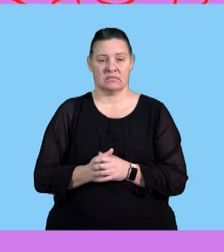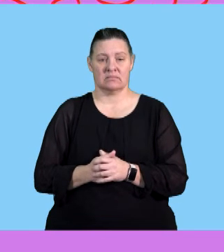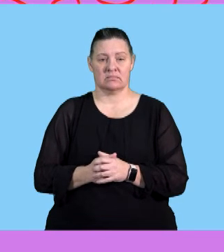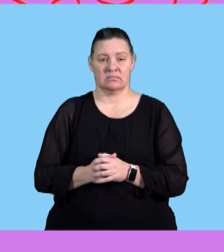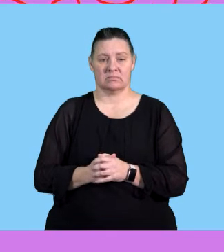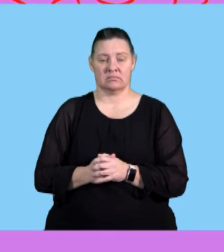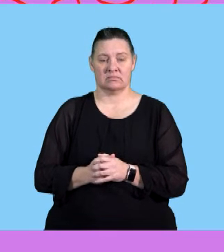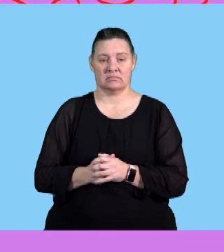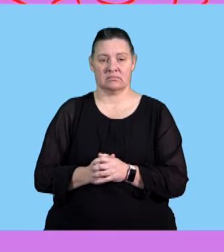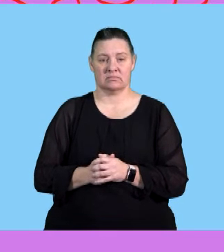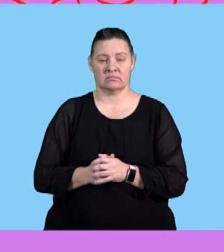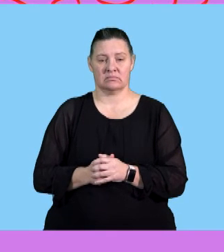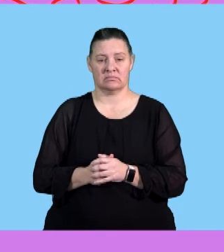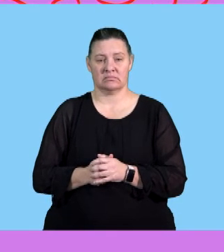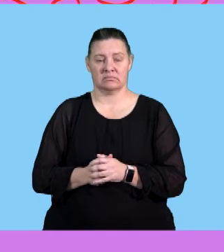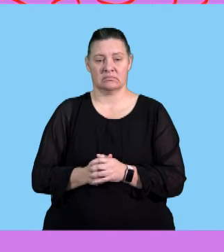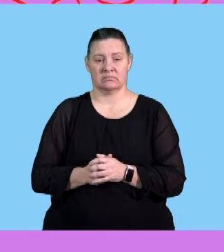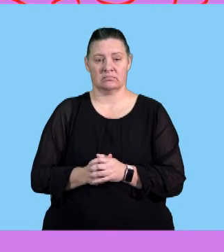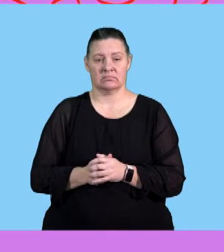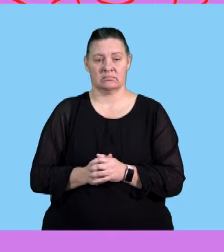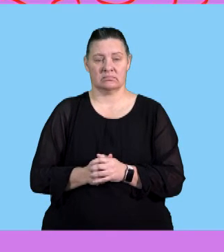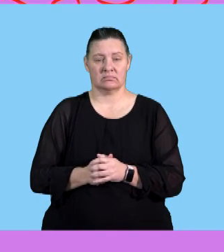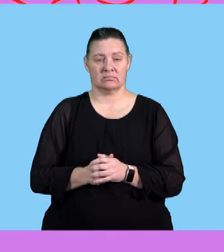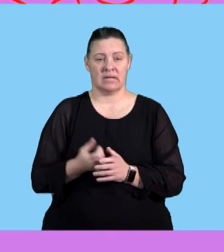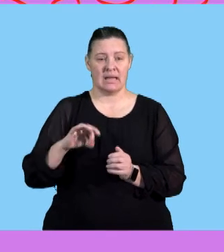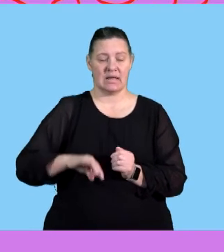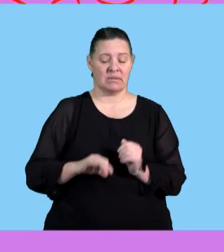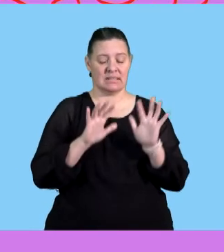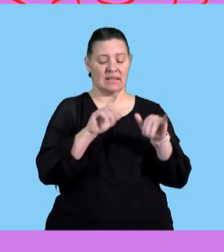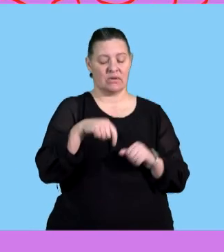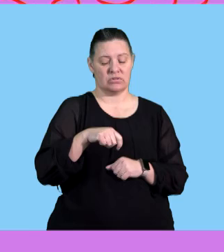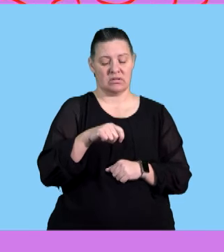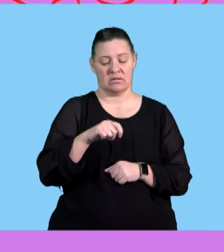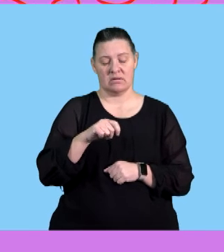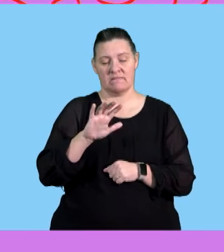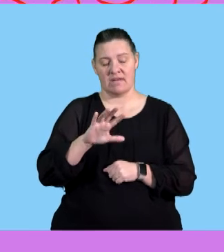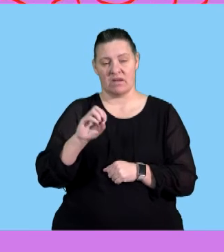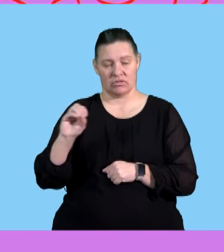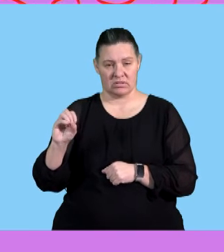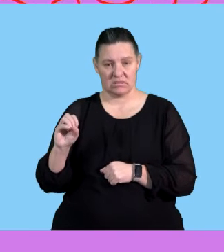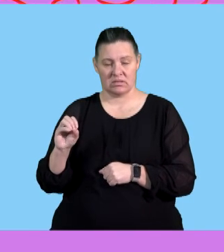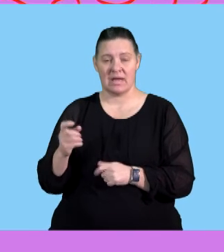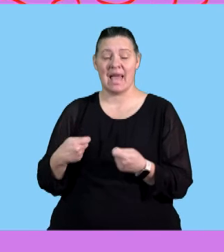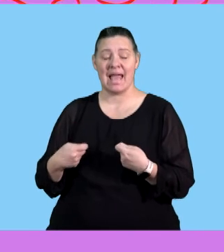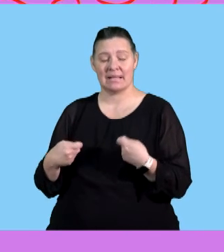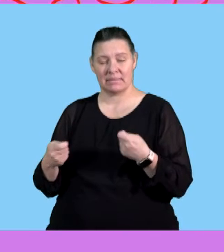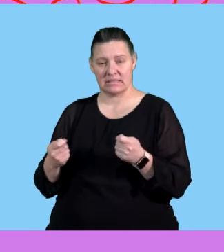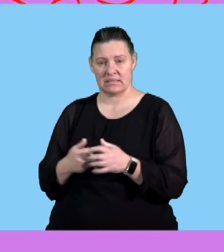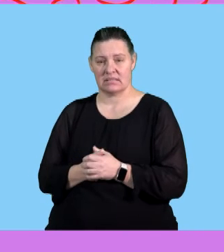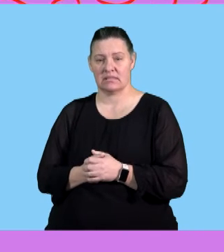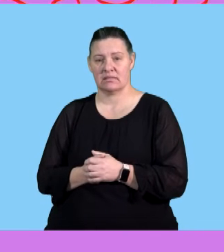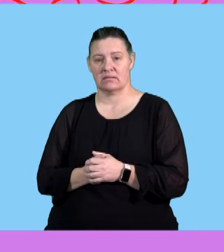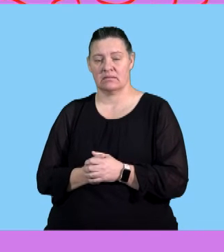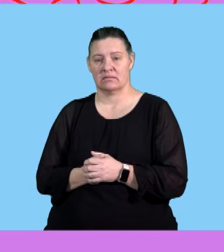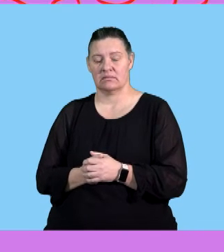expenses. Let's do this. The income is 10,500. And it